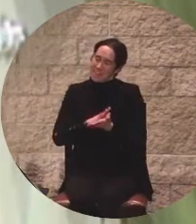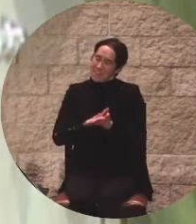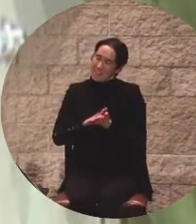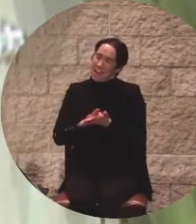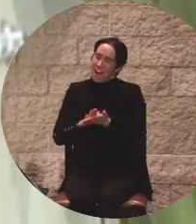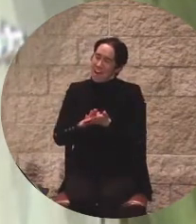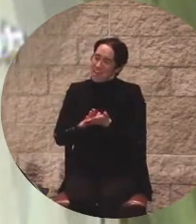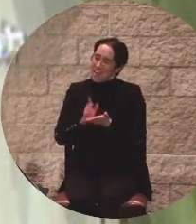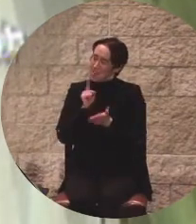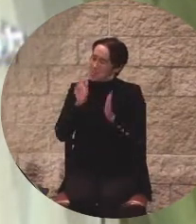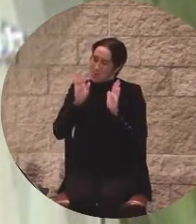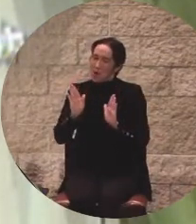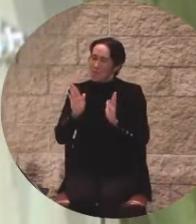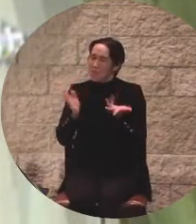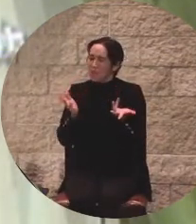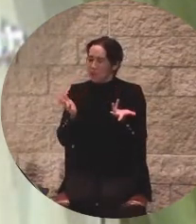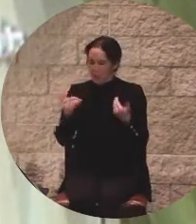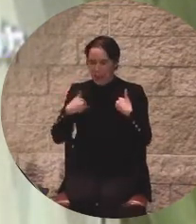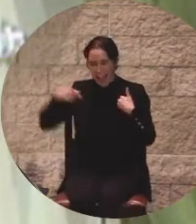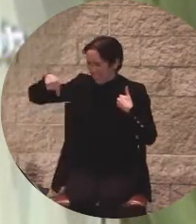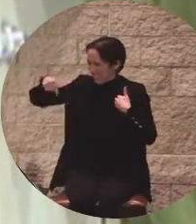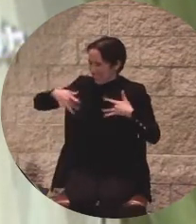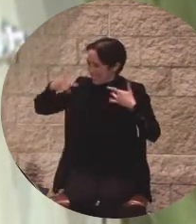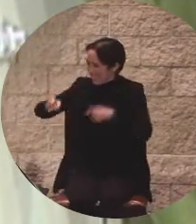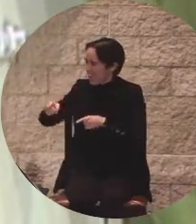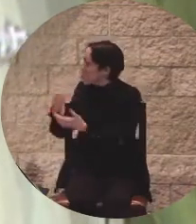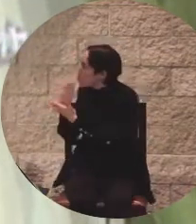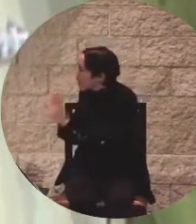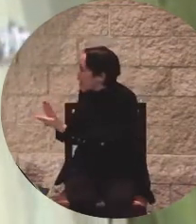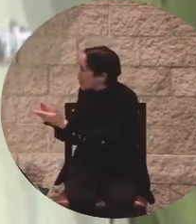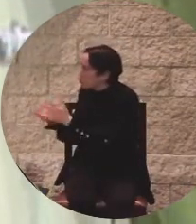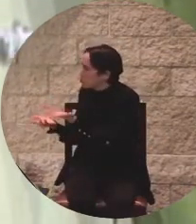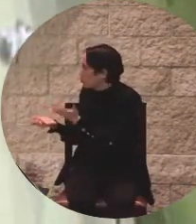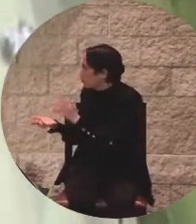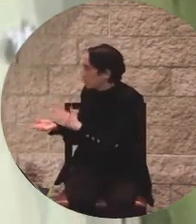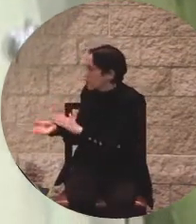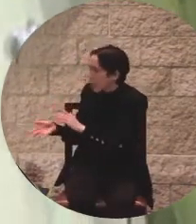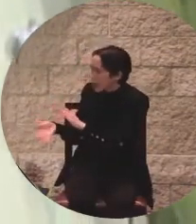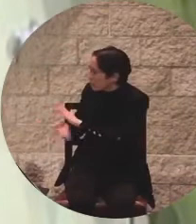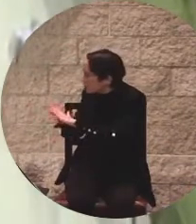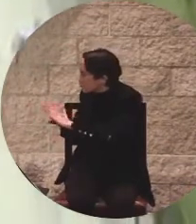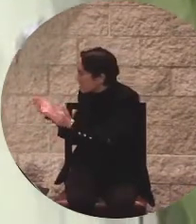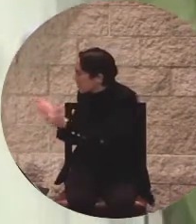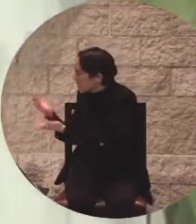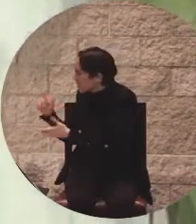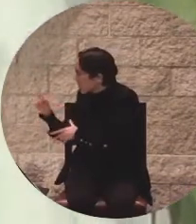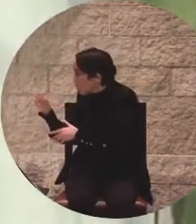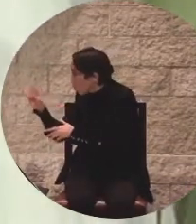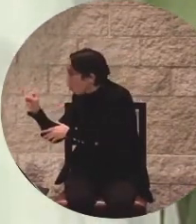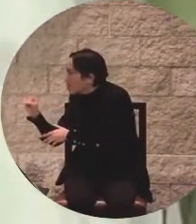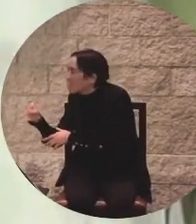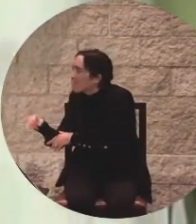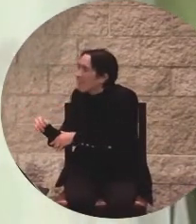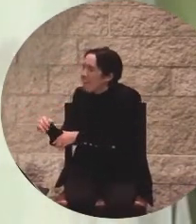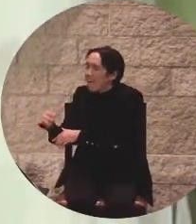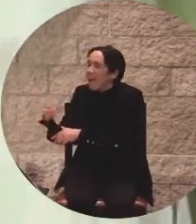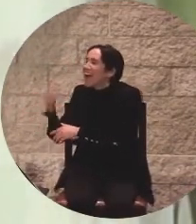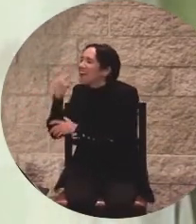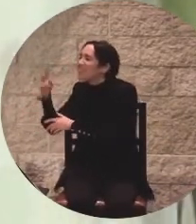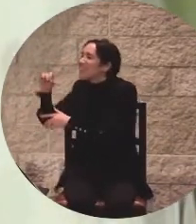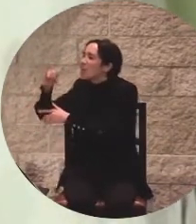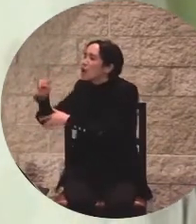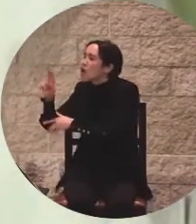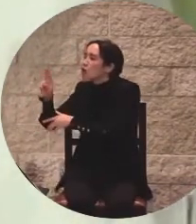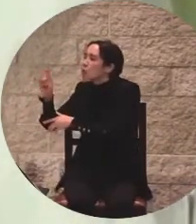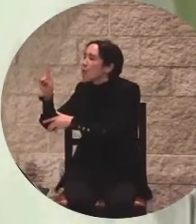great that you put this together, Lori. And I see Judi Vinar out there. Judi is our choir director, and